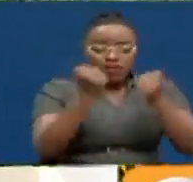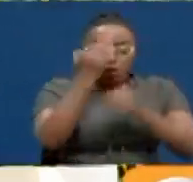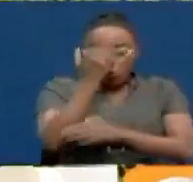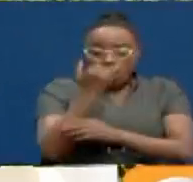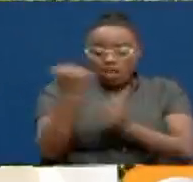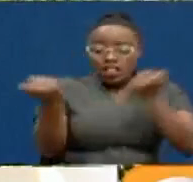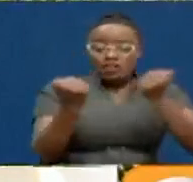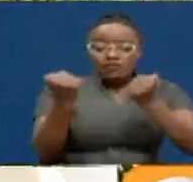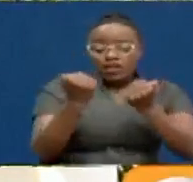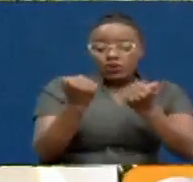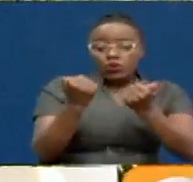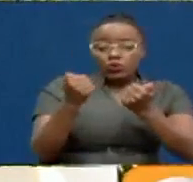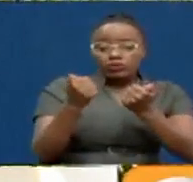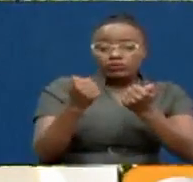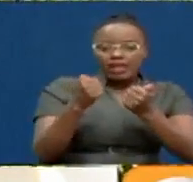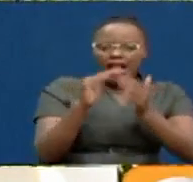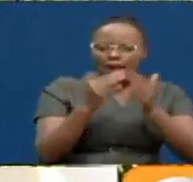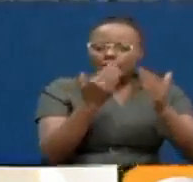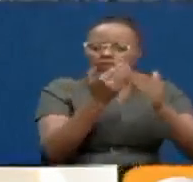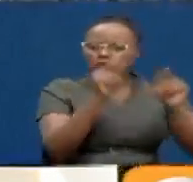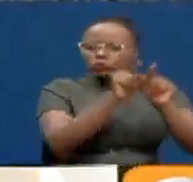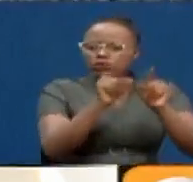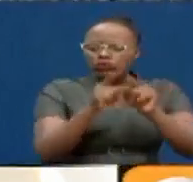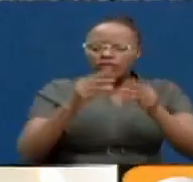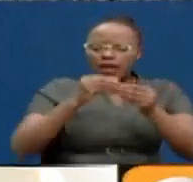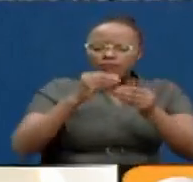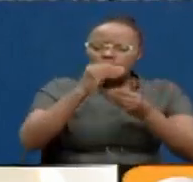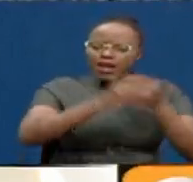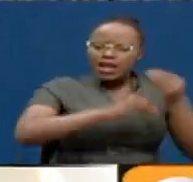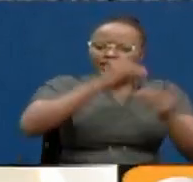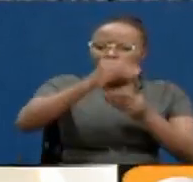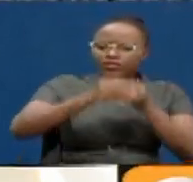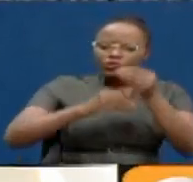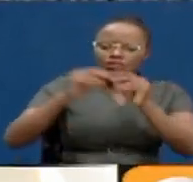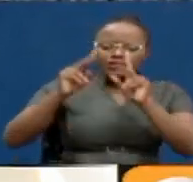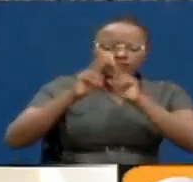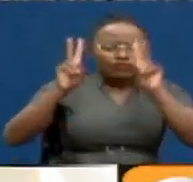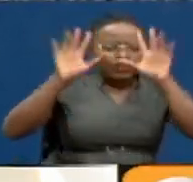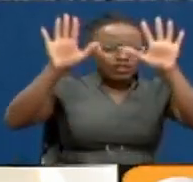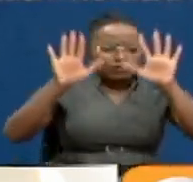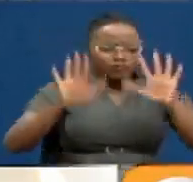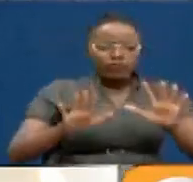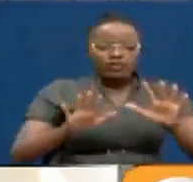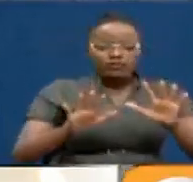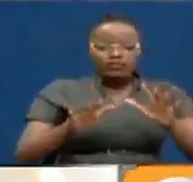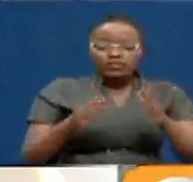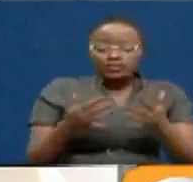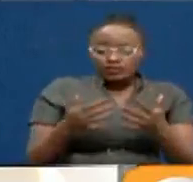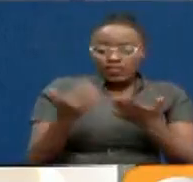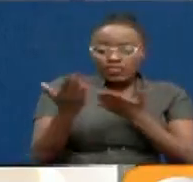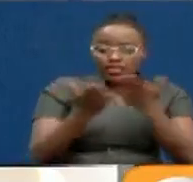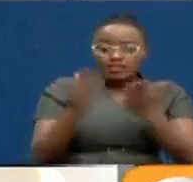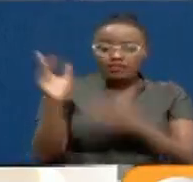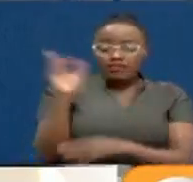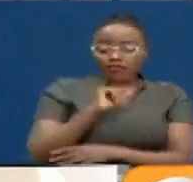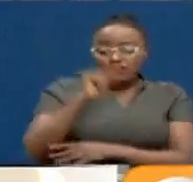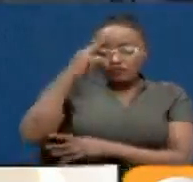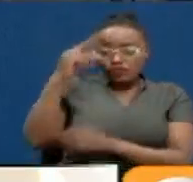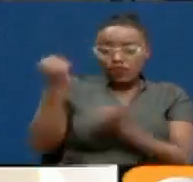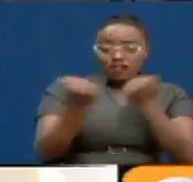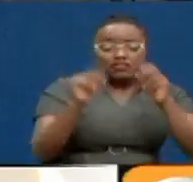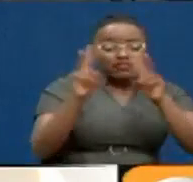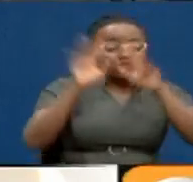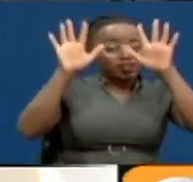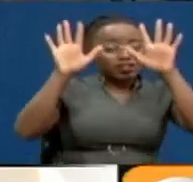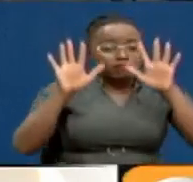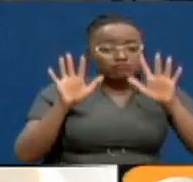the knowledge in material processing is very crucial. Even the surface finish of a material itself is very